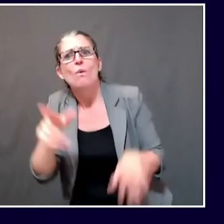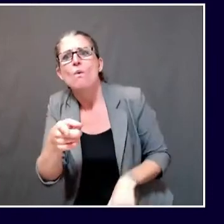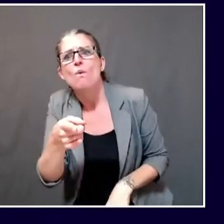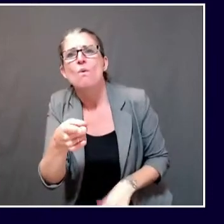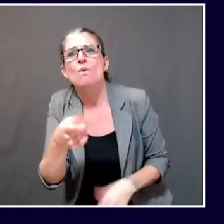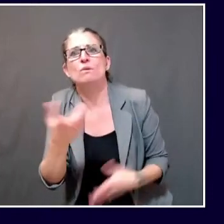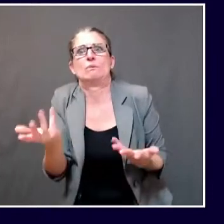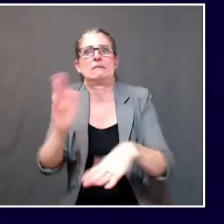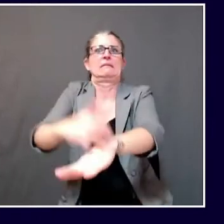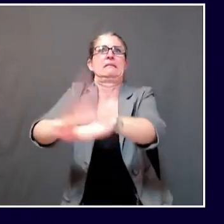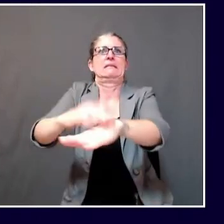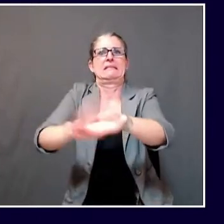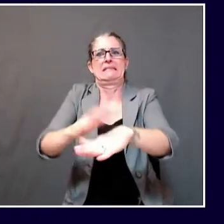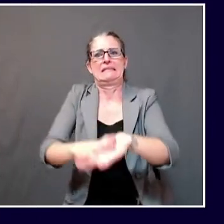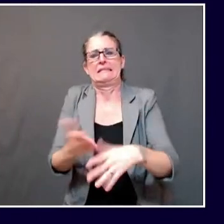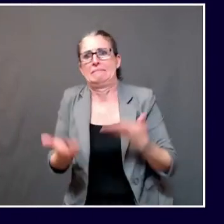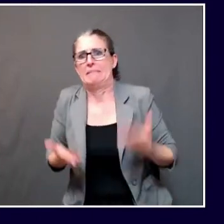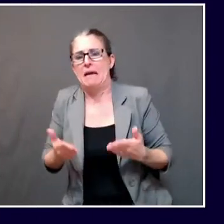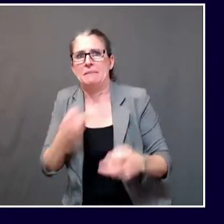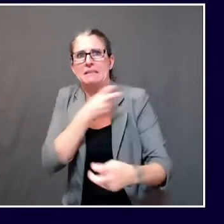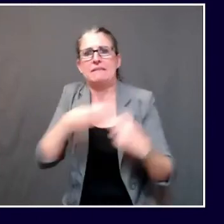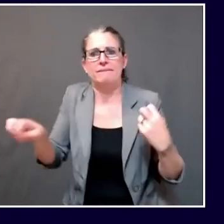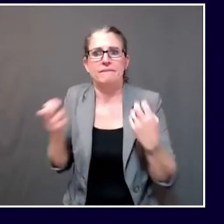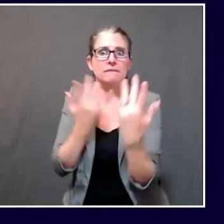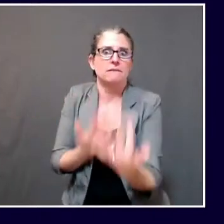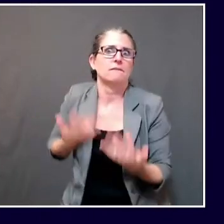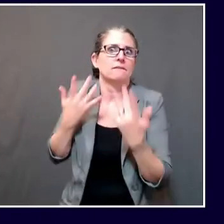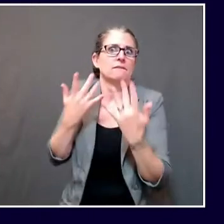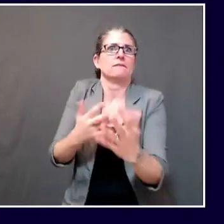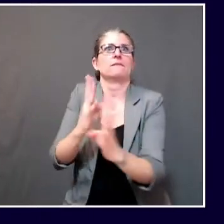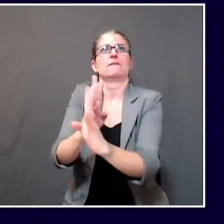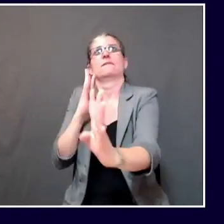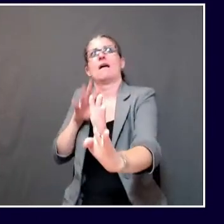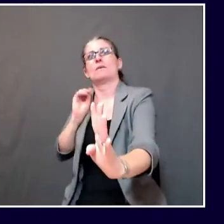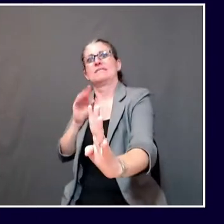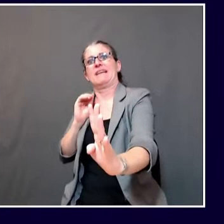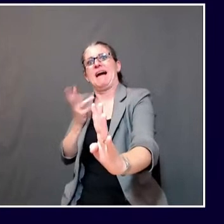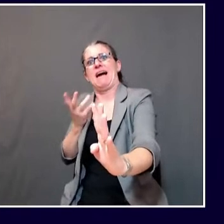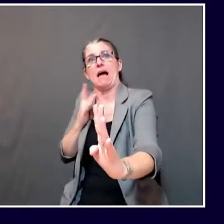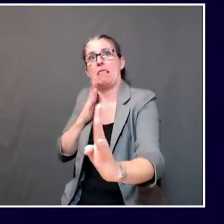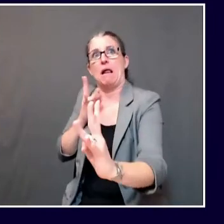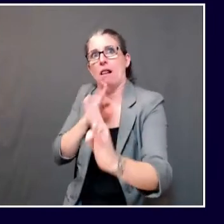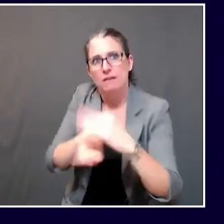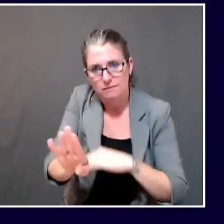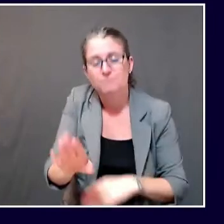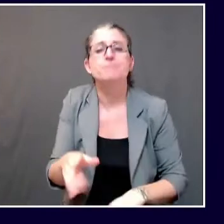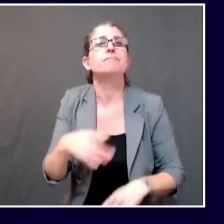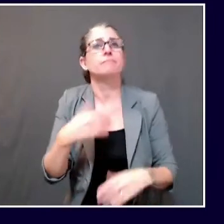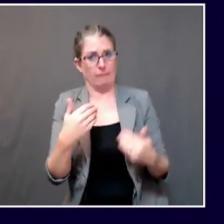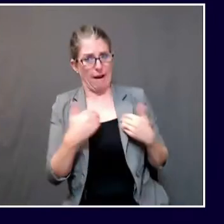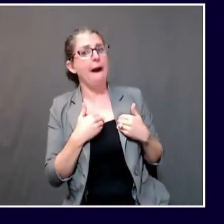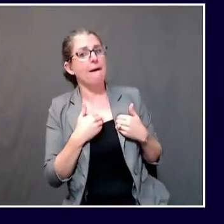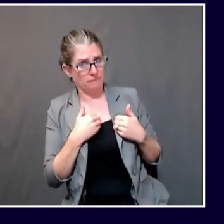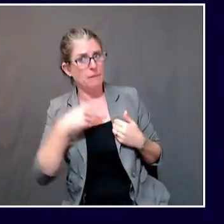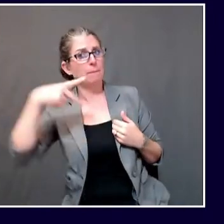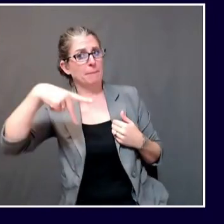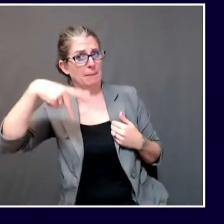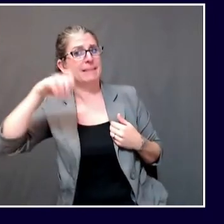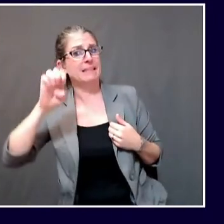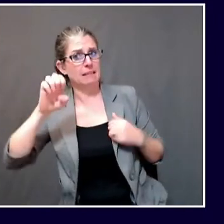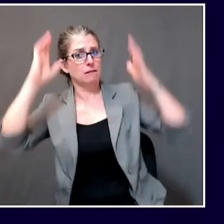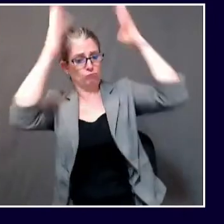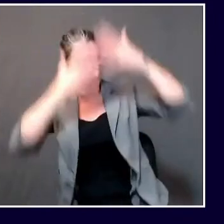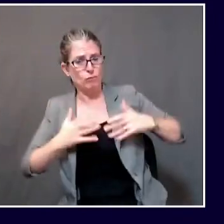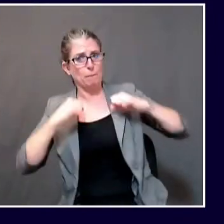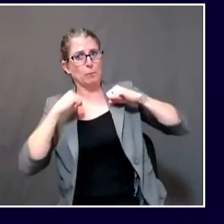and tabletop barriers, which have been donated generously by L.L. Bean and Flowfold for this election. We purchased that